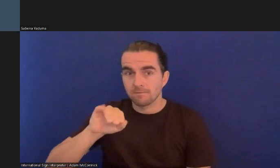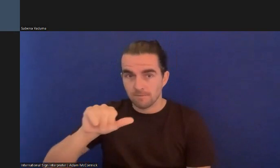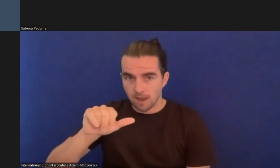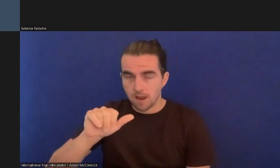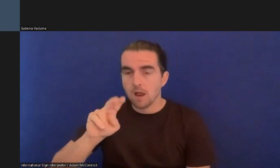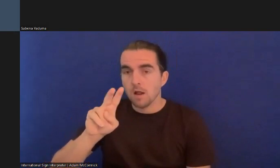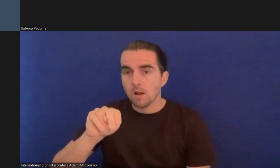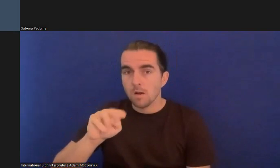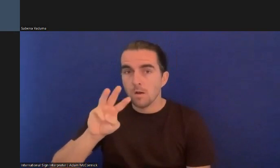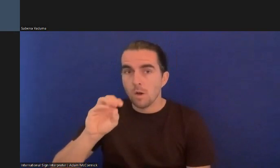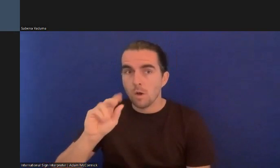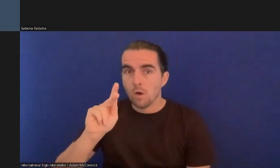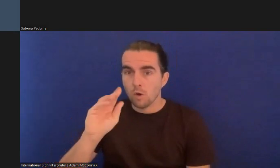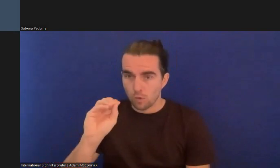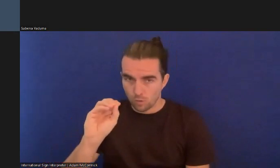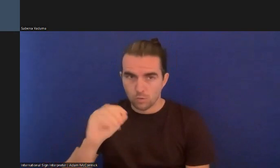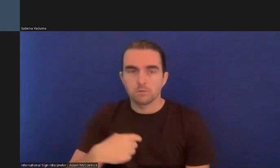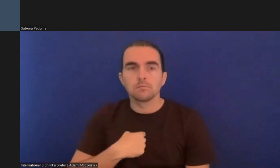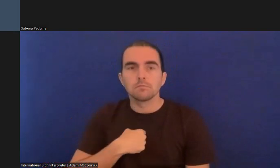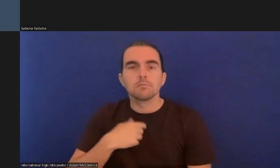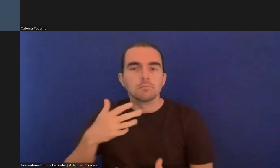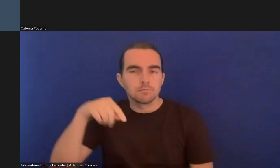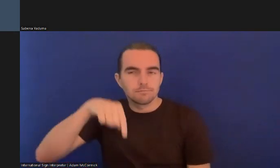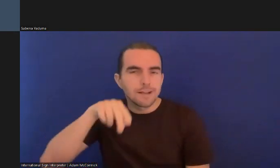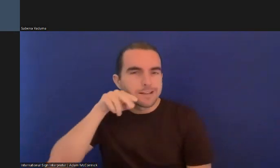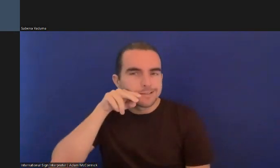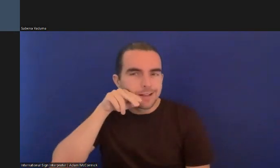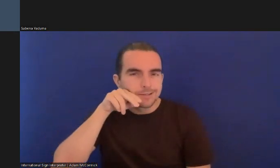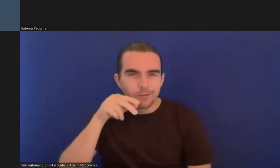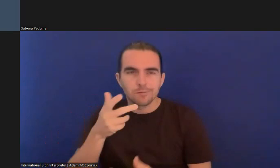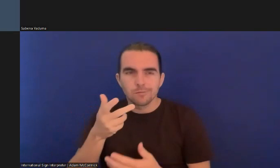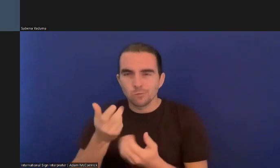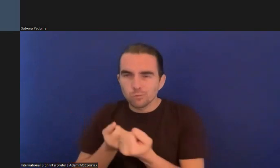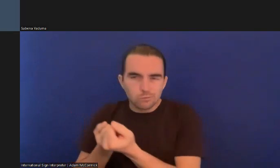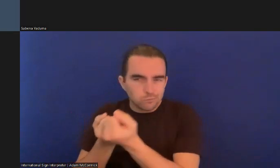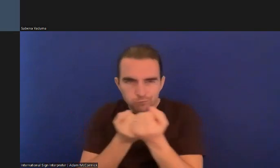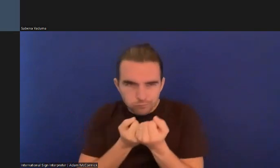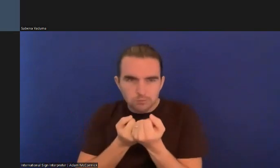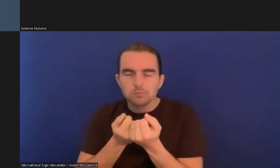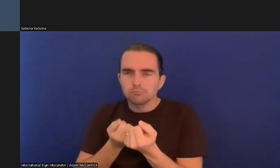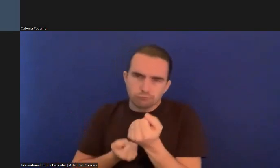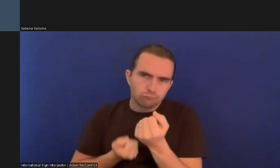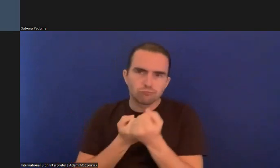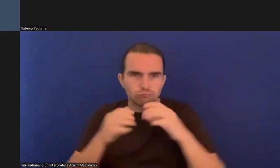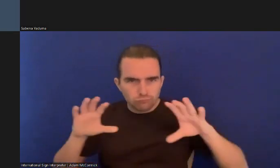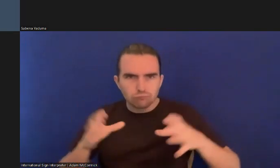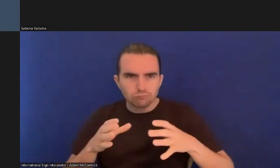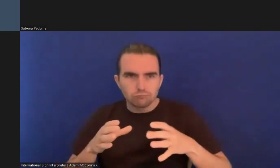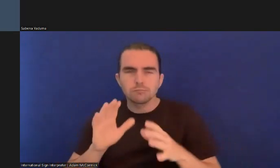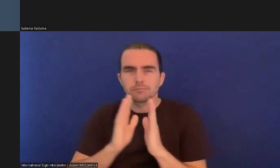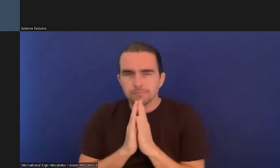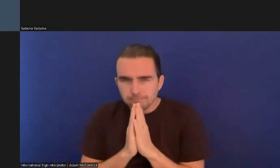and sign language interpreters. You can access the closed caption feature by clicking